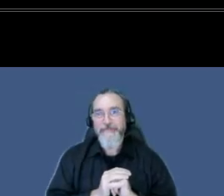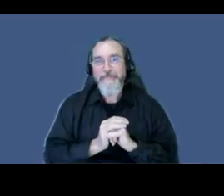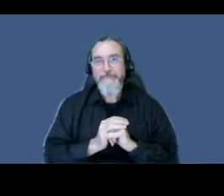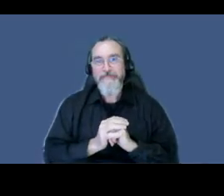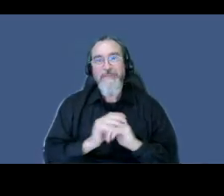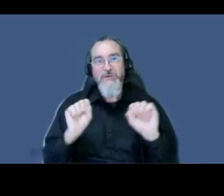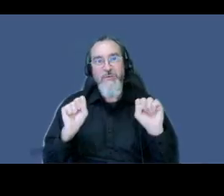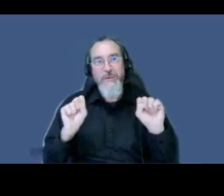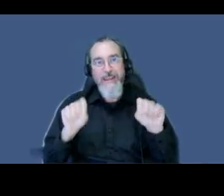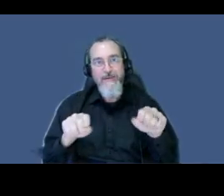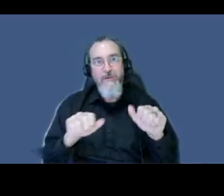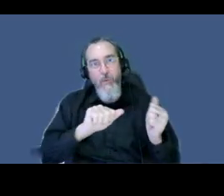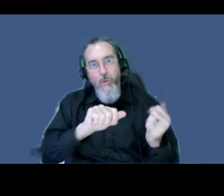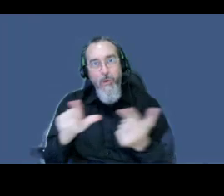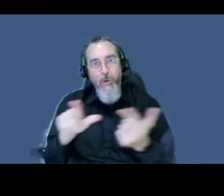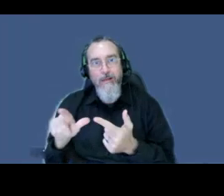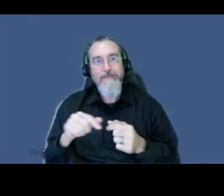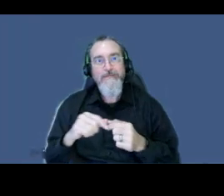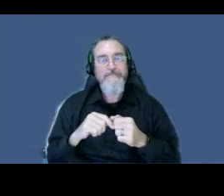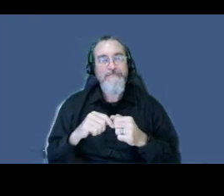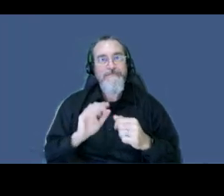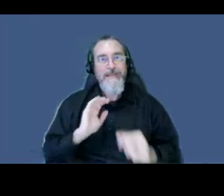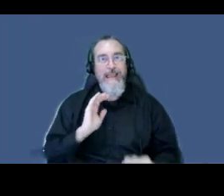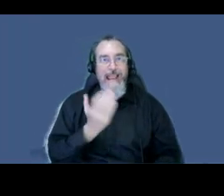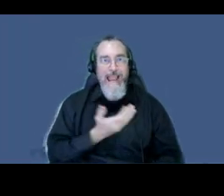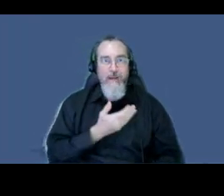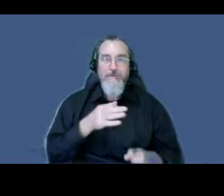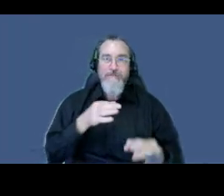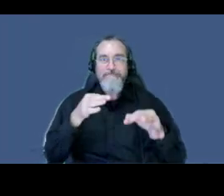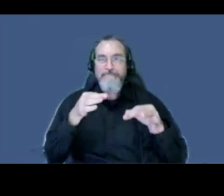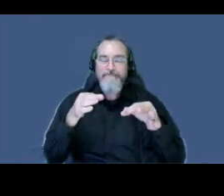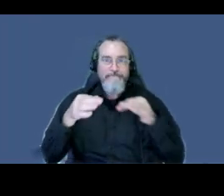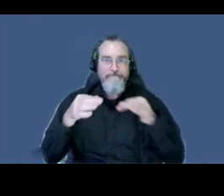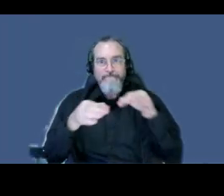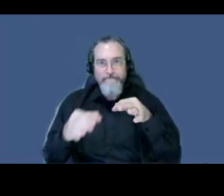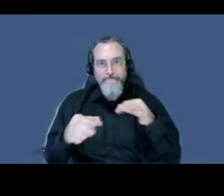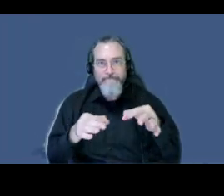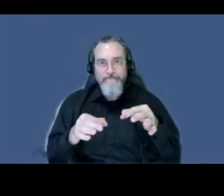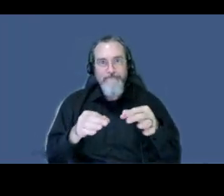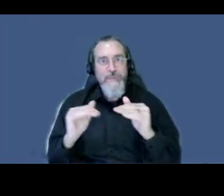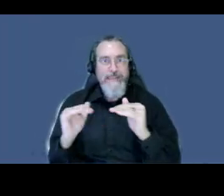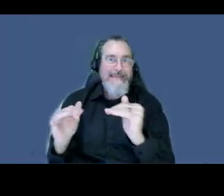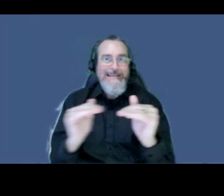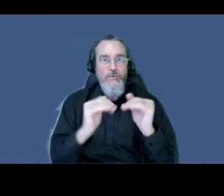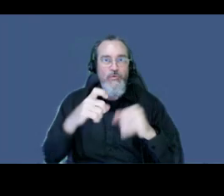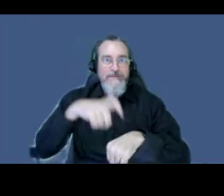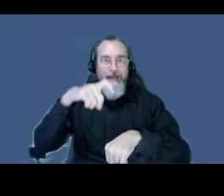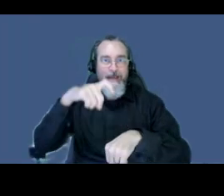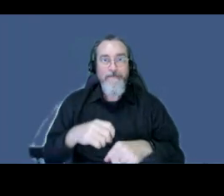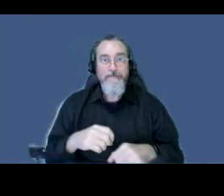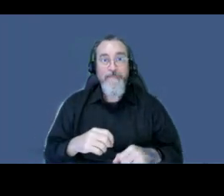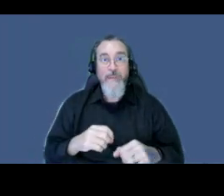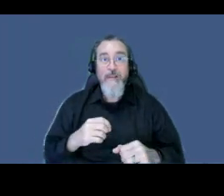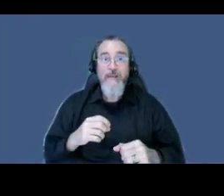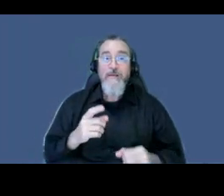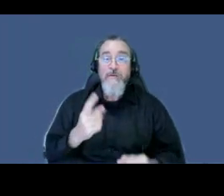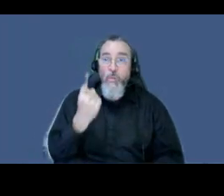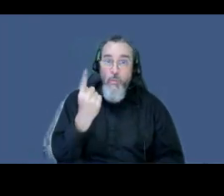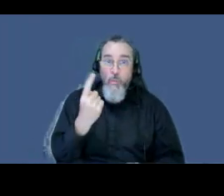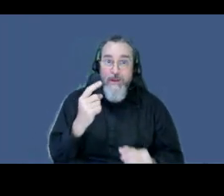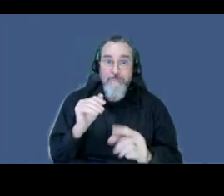complete our agenda and make sure everybody got equal amounts of time. So just a quick reminder go